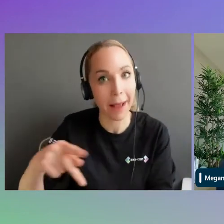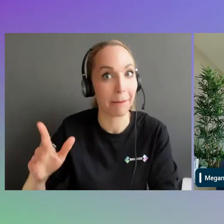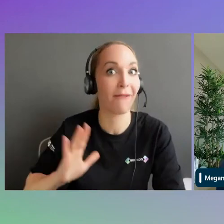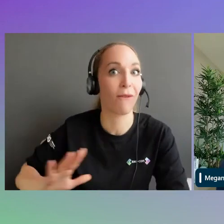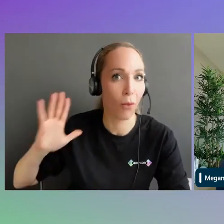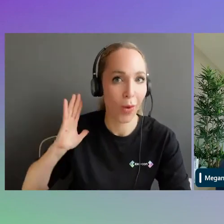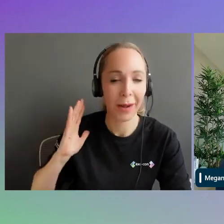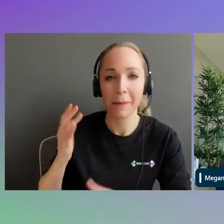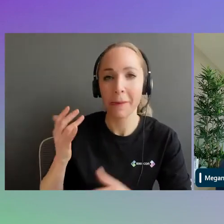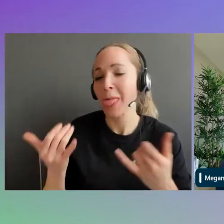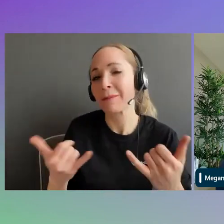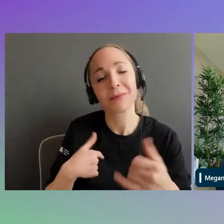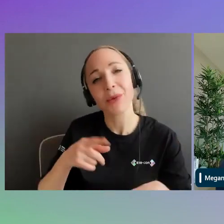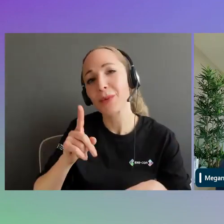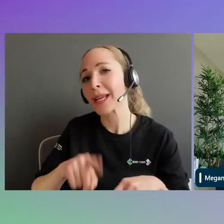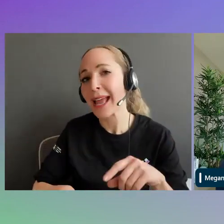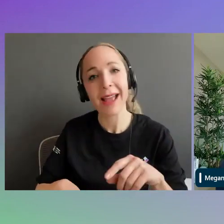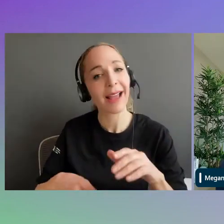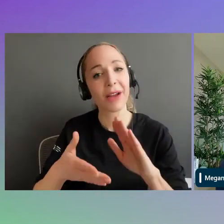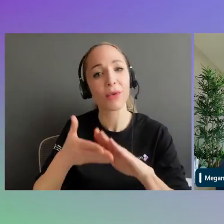a coverage study like.